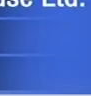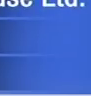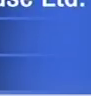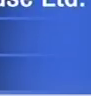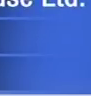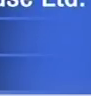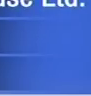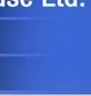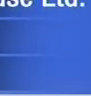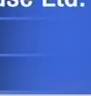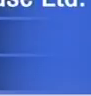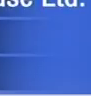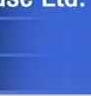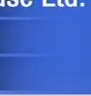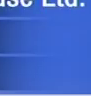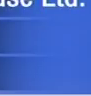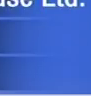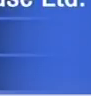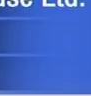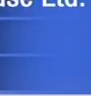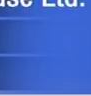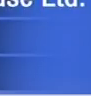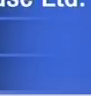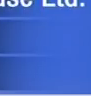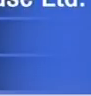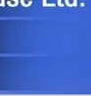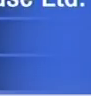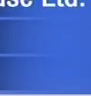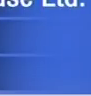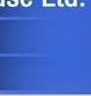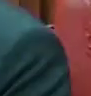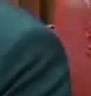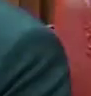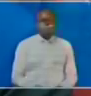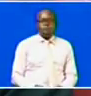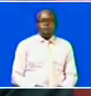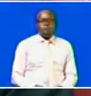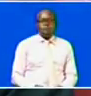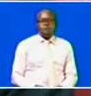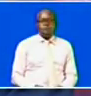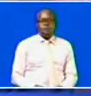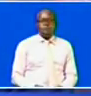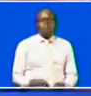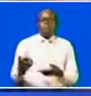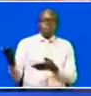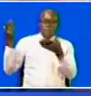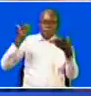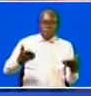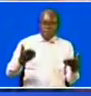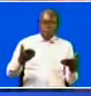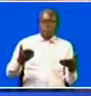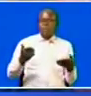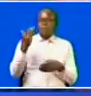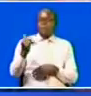Limited, and Sony Sugar, of allegedly repackaging unprocessed bulk brown sugar. Was again in bulk, imported